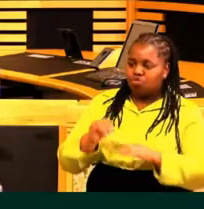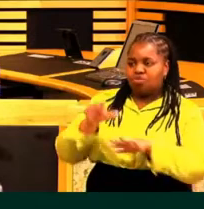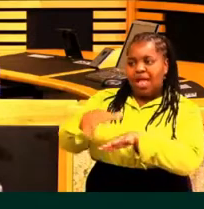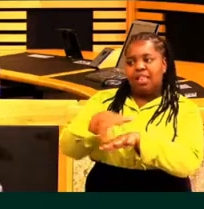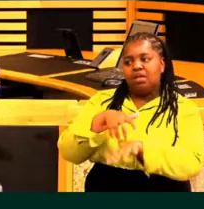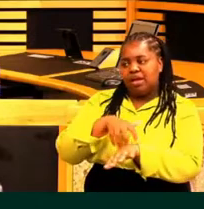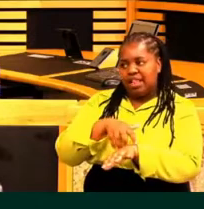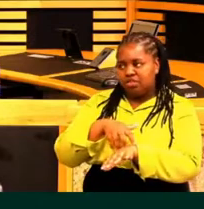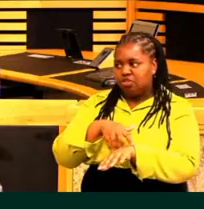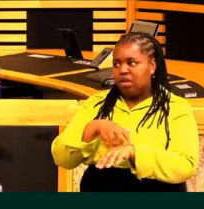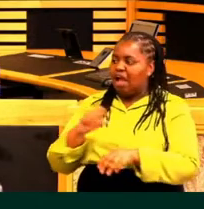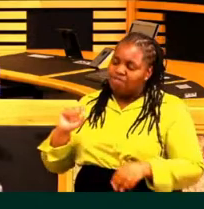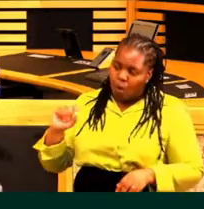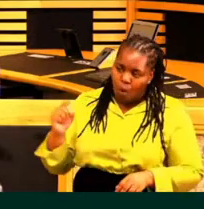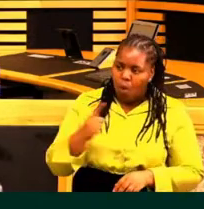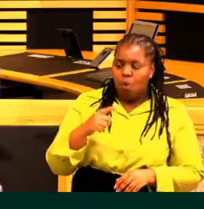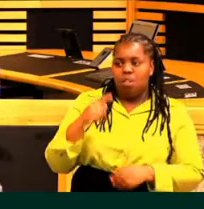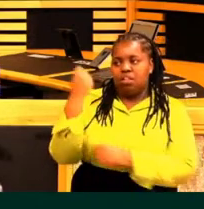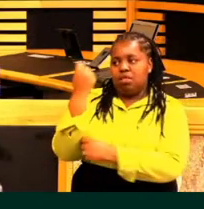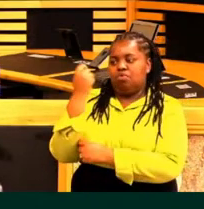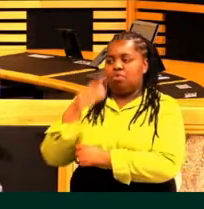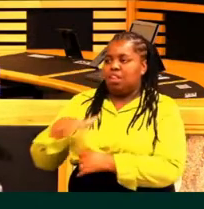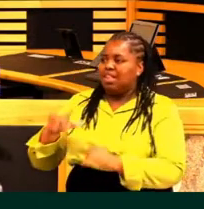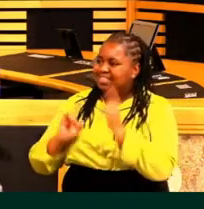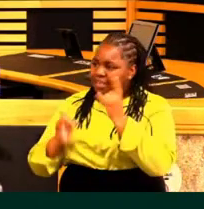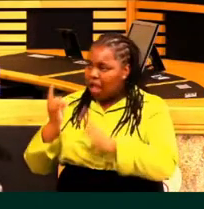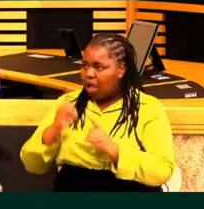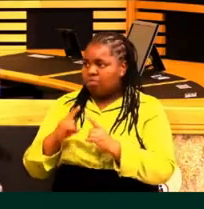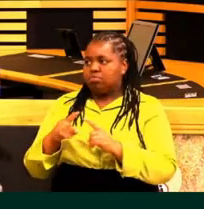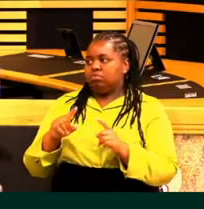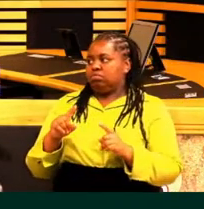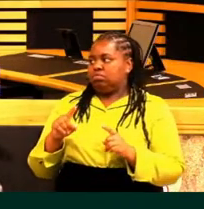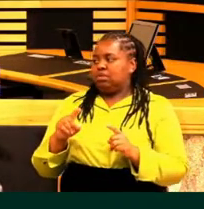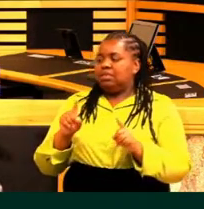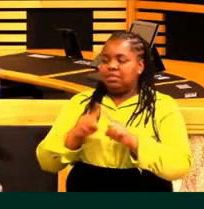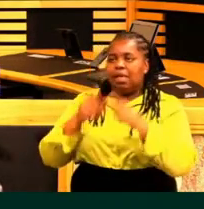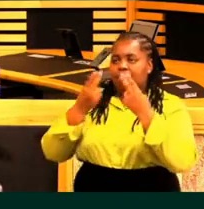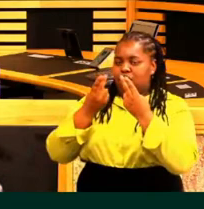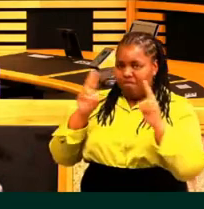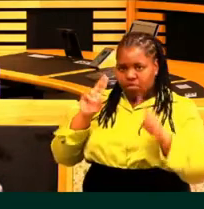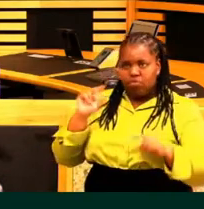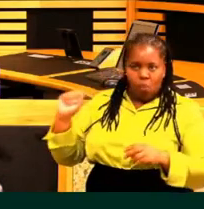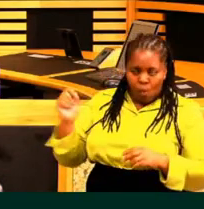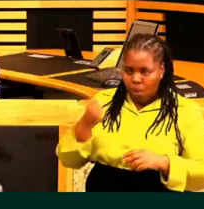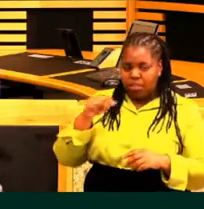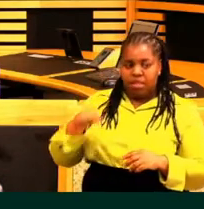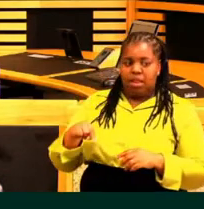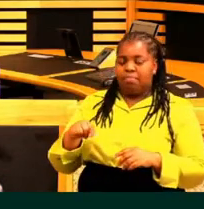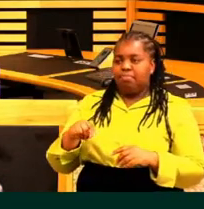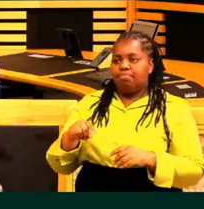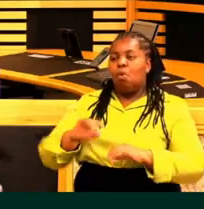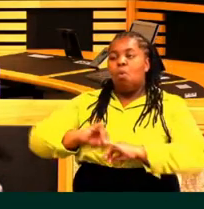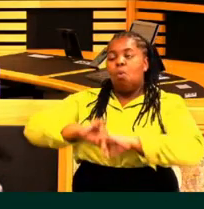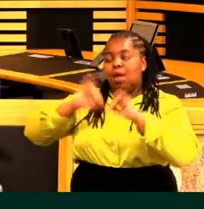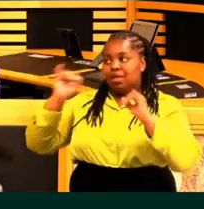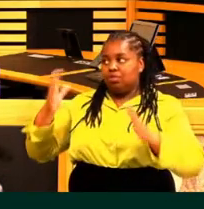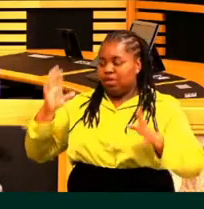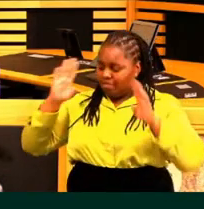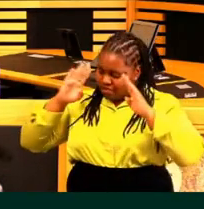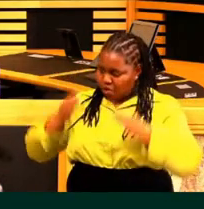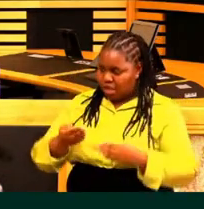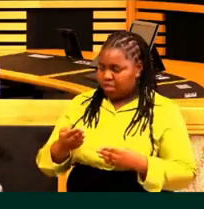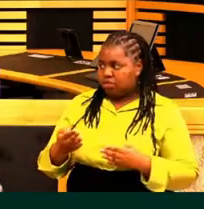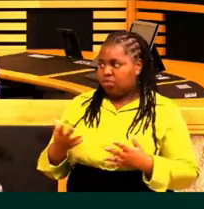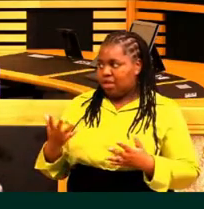in almost all rural towns in institutions in all rural towns of the province particularly on the focusing